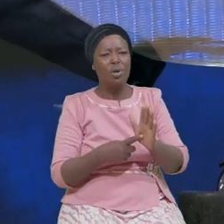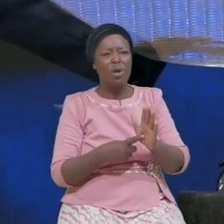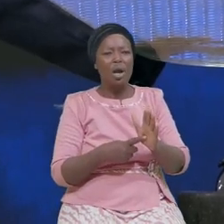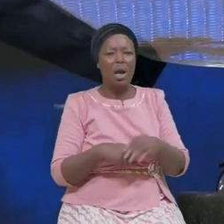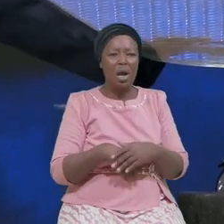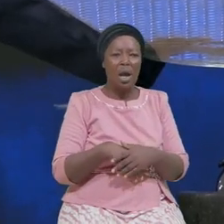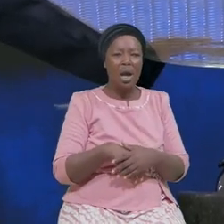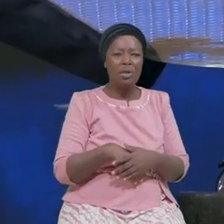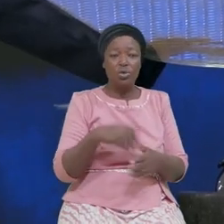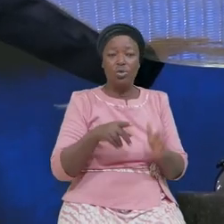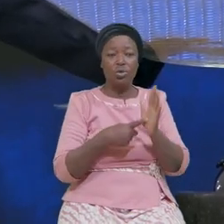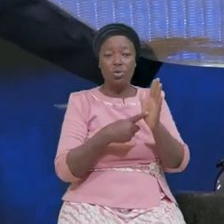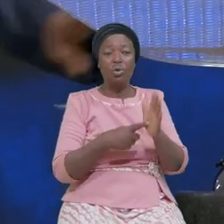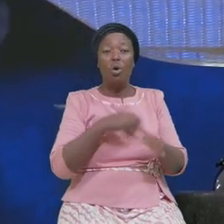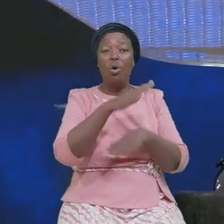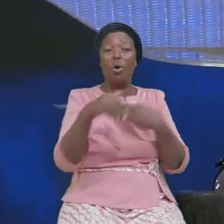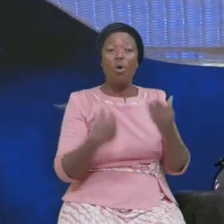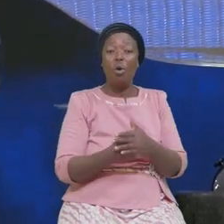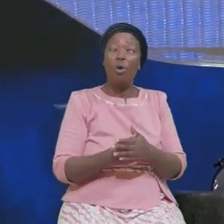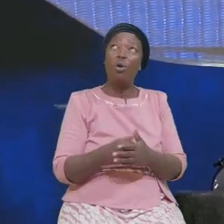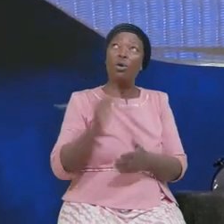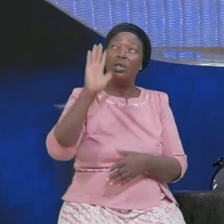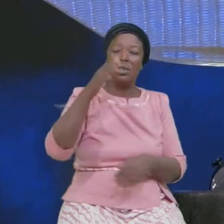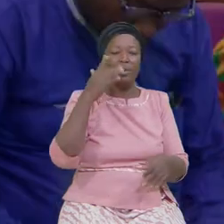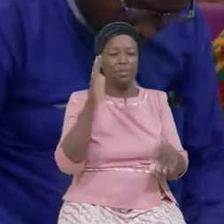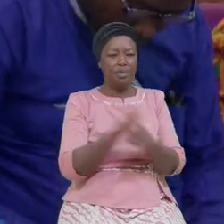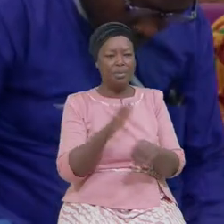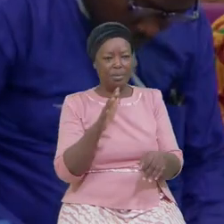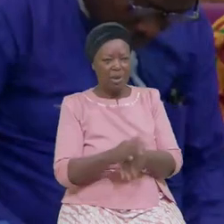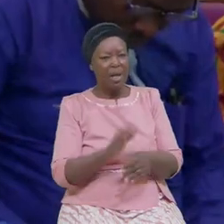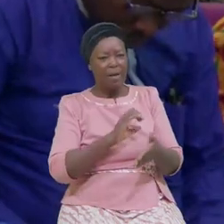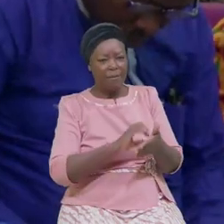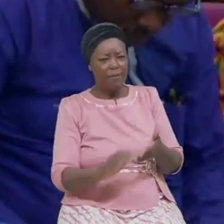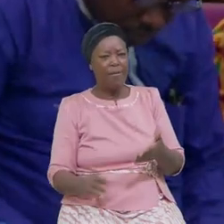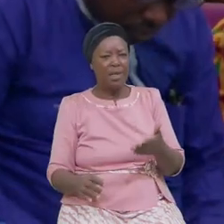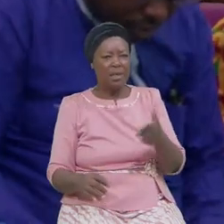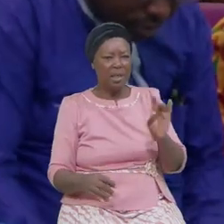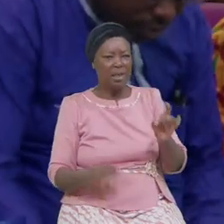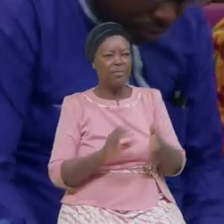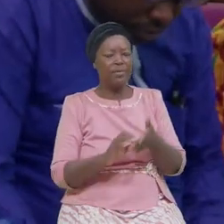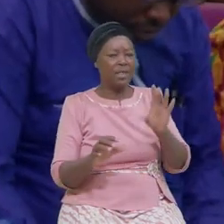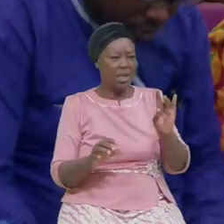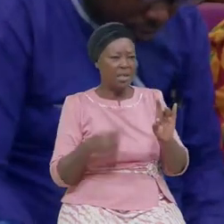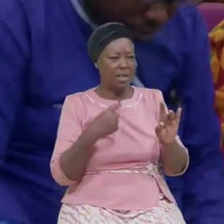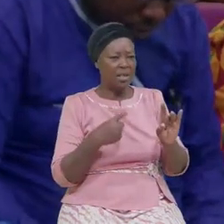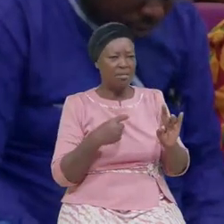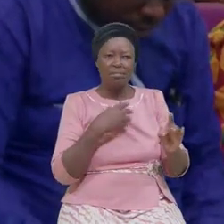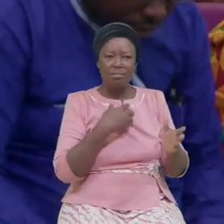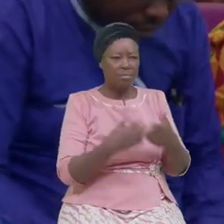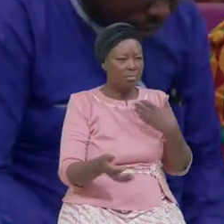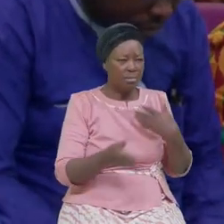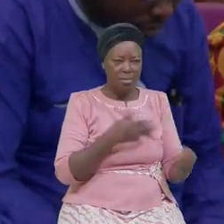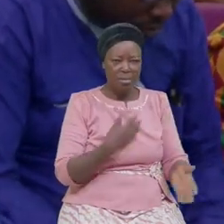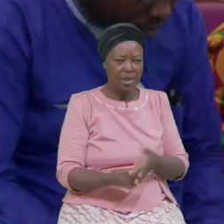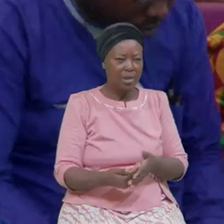all his praise? We're looking at verse 8. In verse 8, it says,